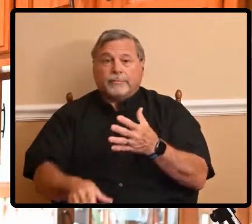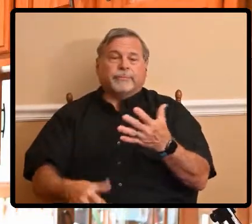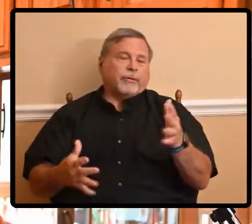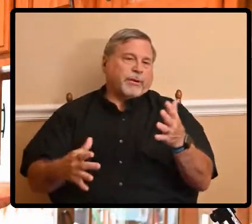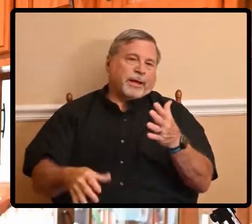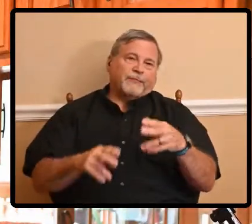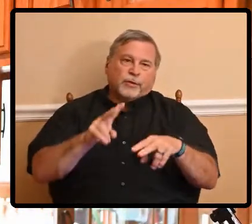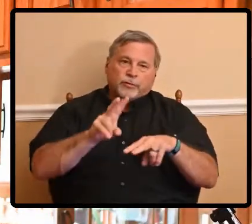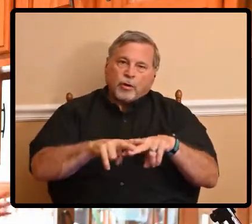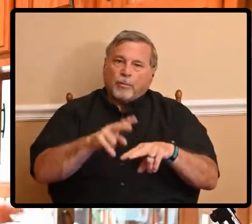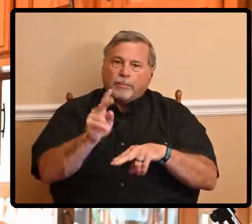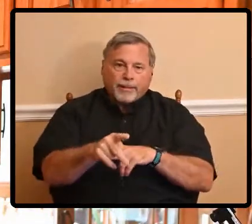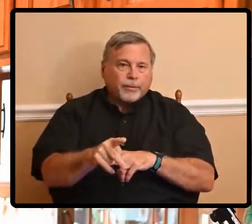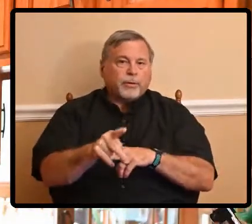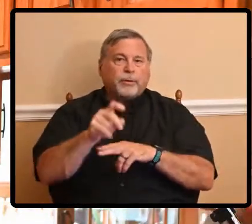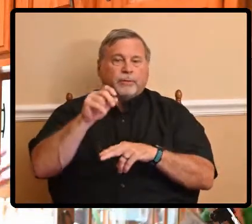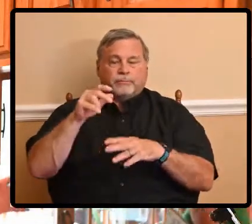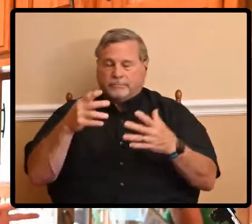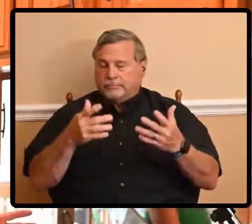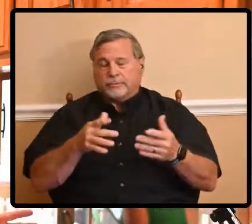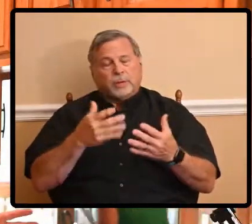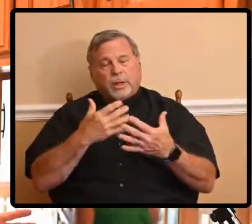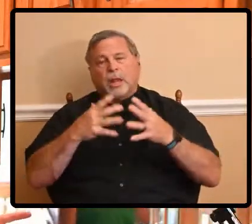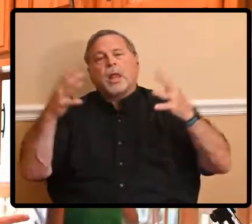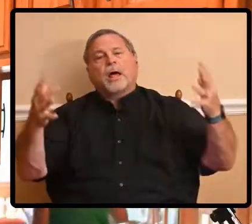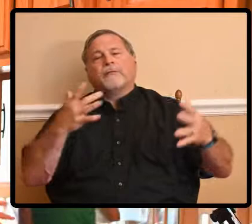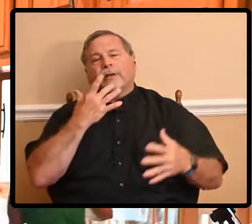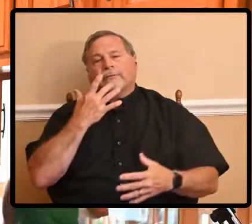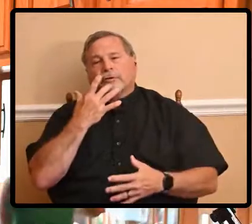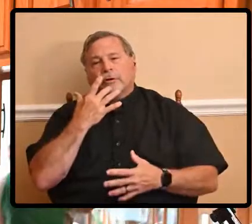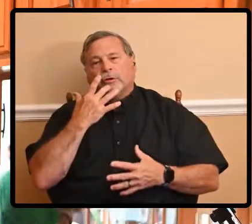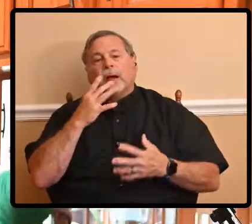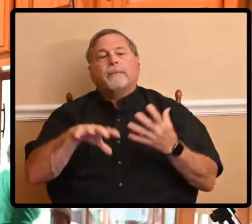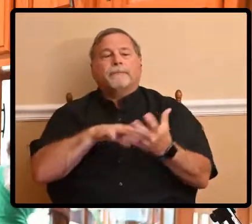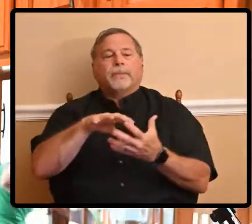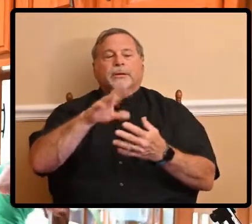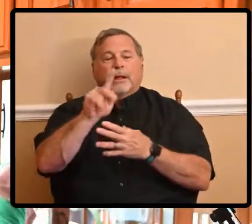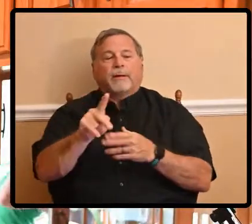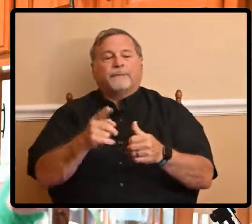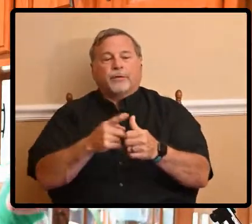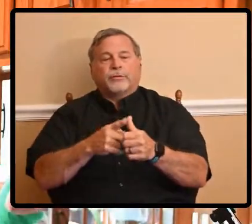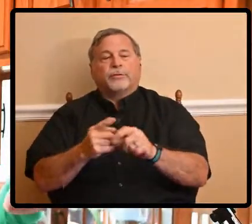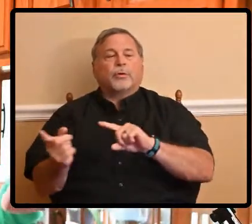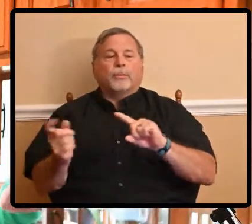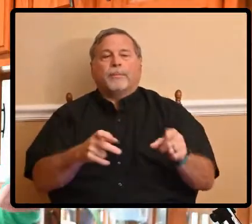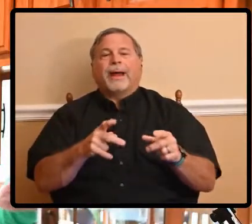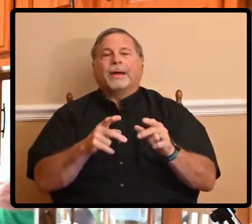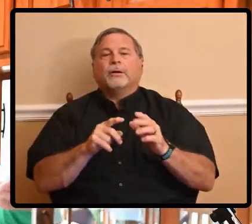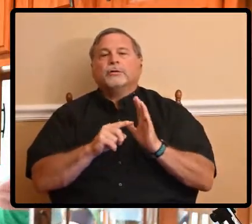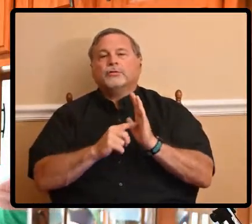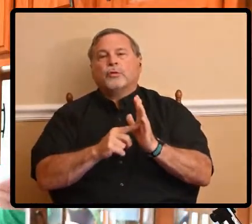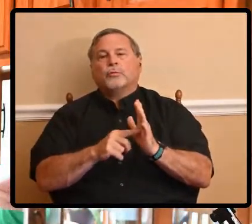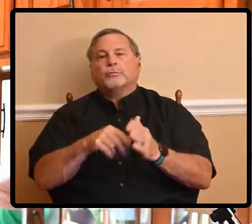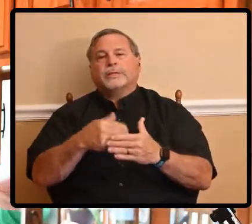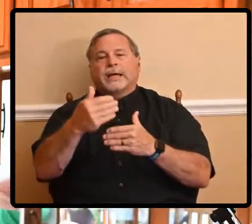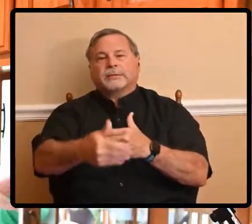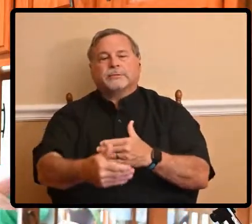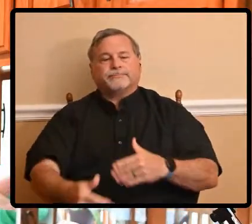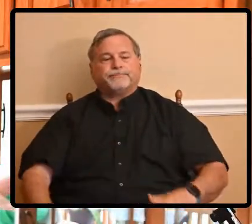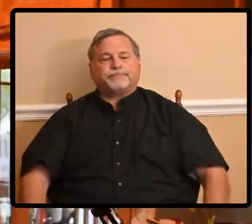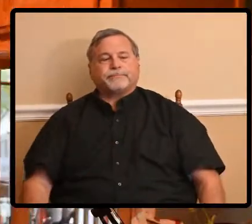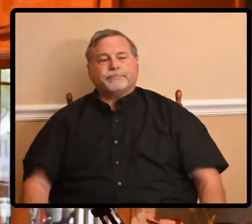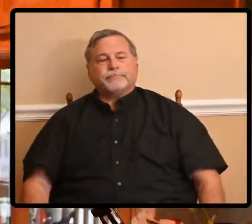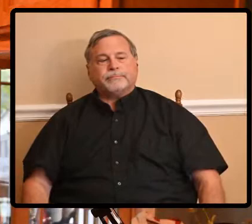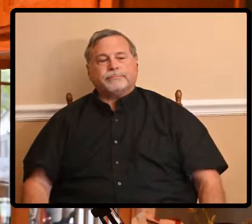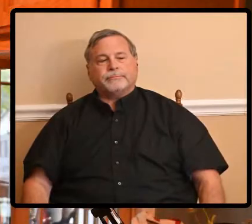pepper. We've already got garlic and onions in there. It's going to be very flavorful. Now I'm going to mix this up first, then we'll come back and I'll show you what we do next.